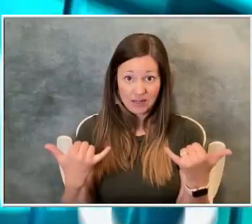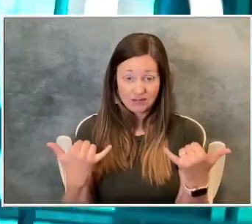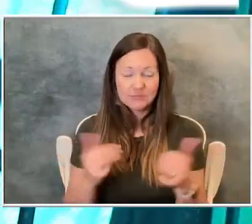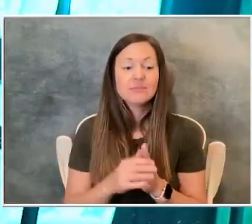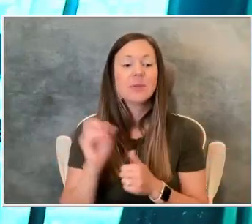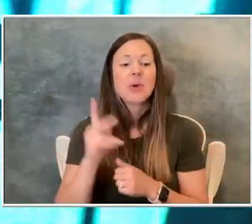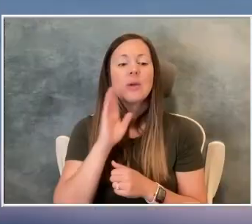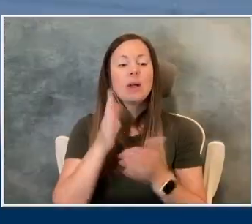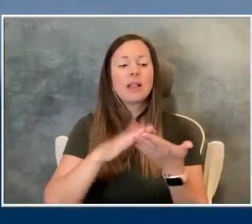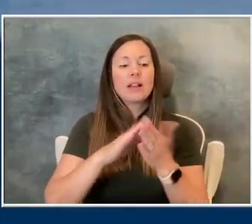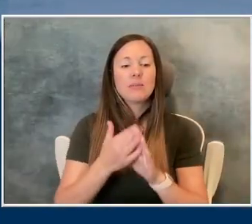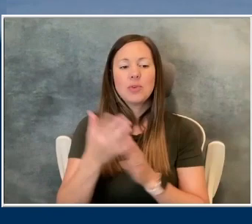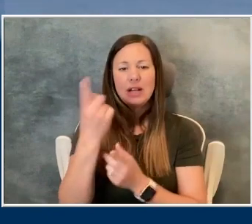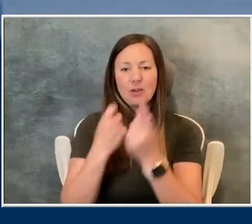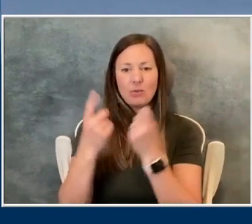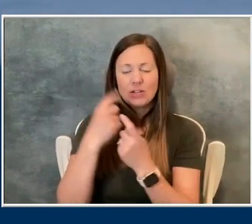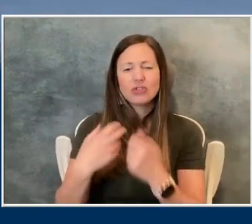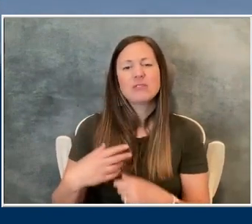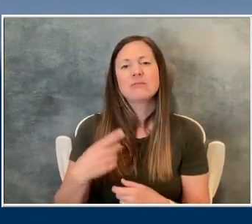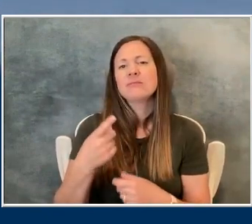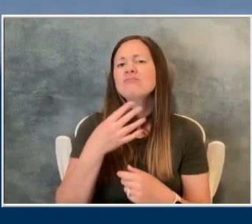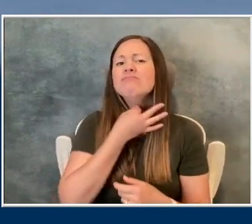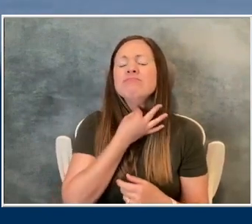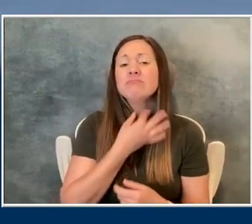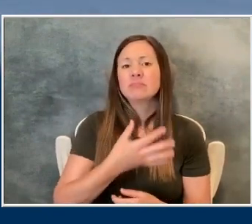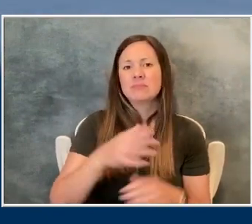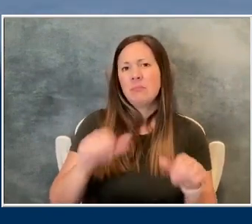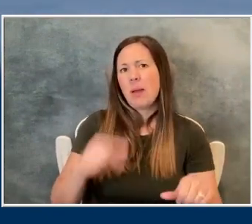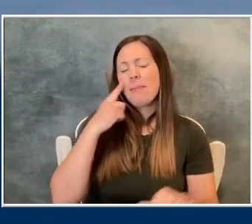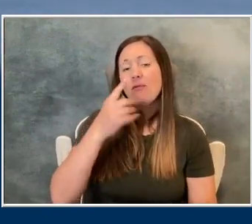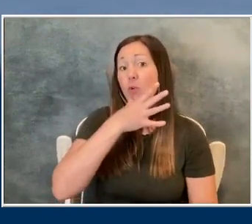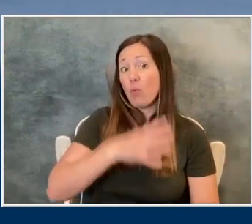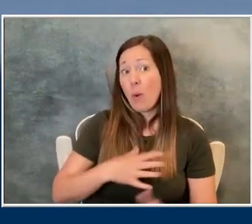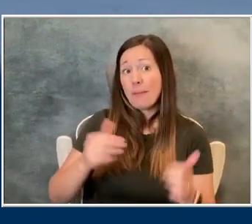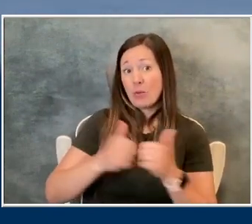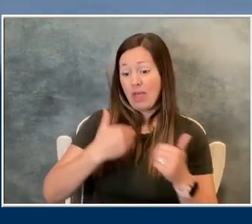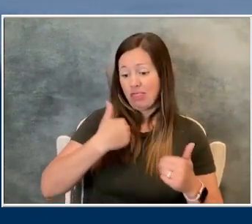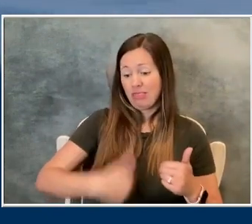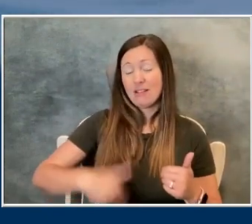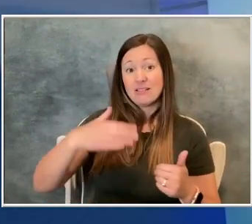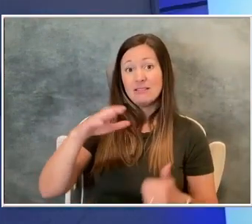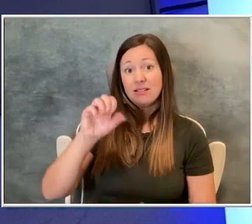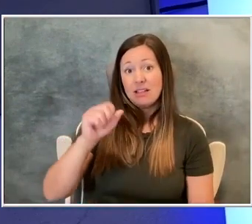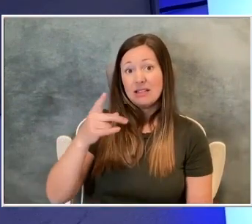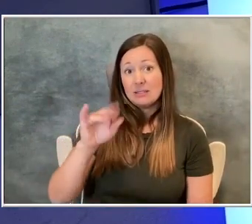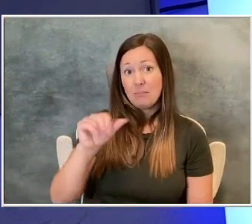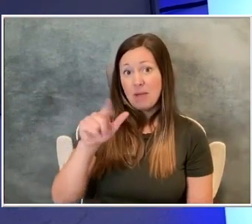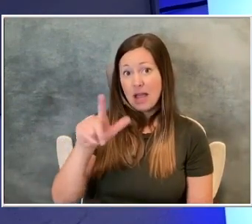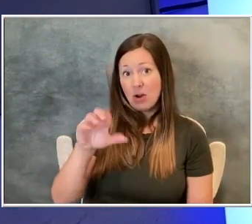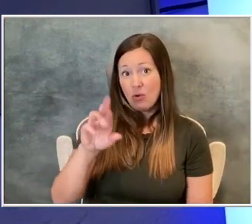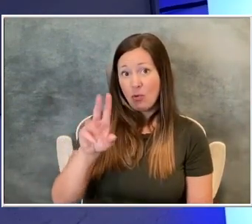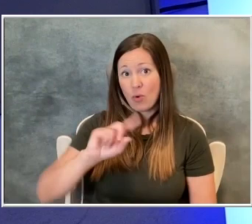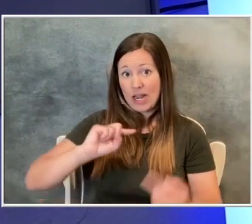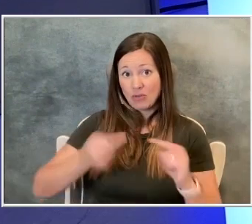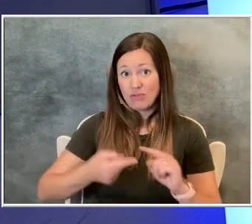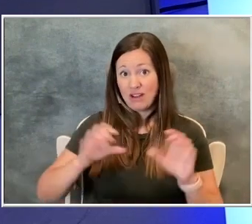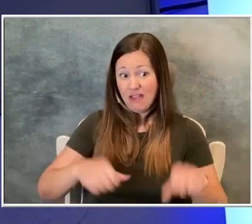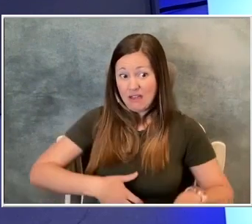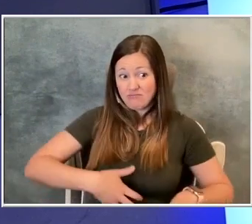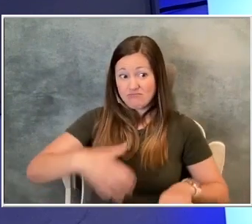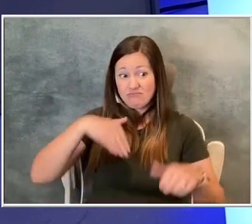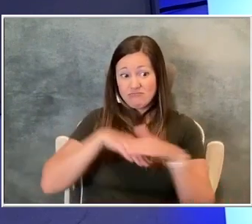questions. Pat wants to know, is it possible for a woman with a spinal cord injury to conceive and give birth? What are the challenges there? Do we know? I